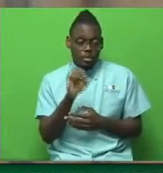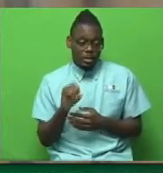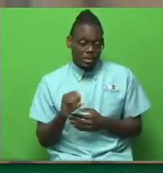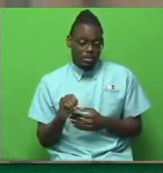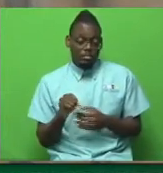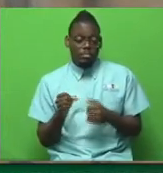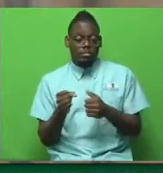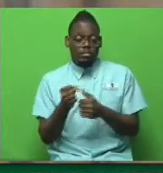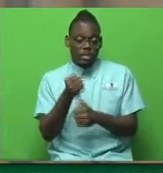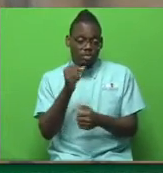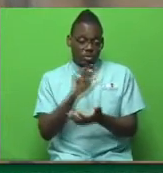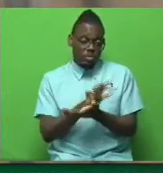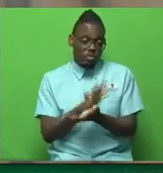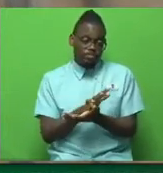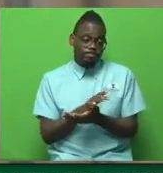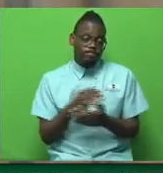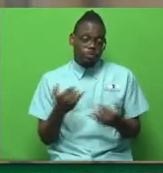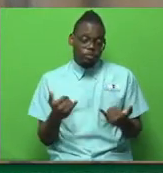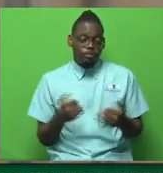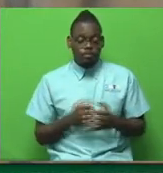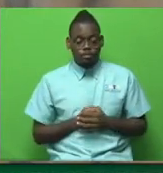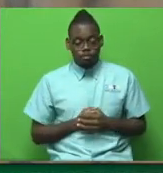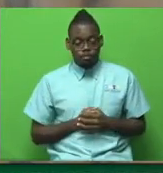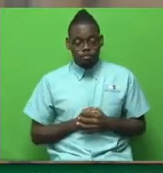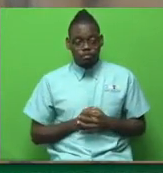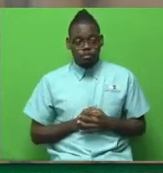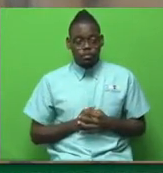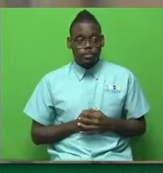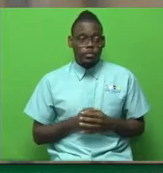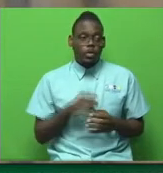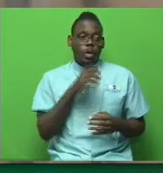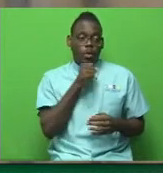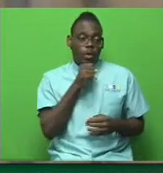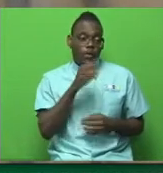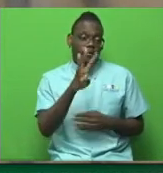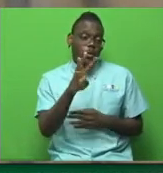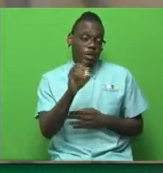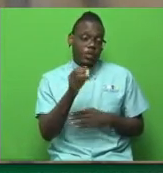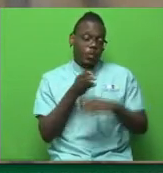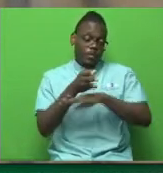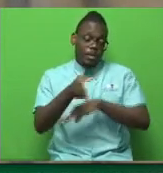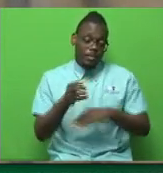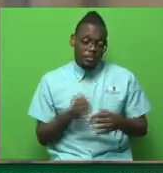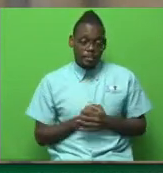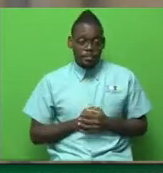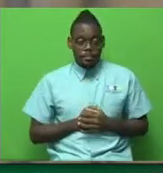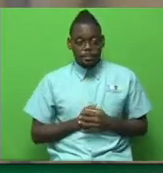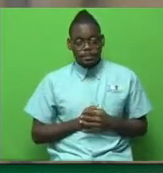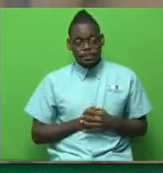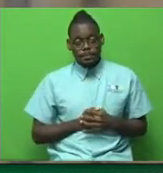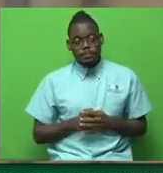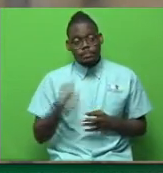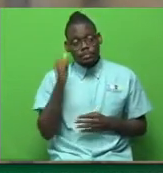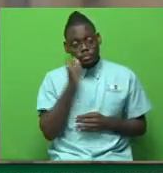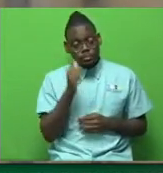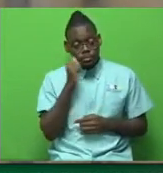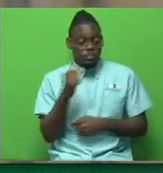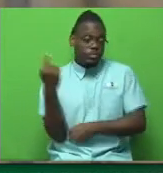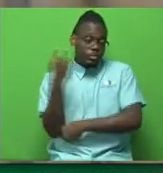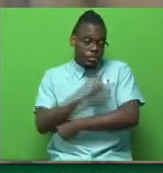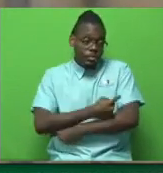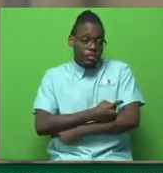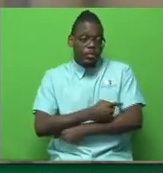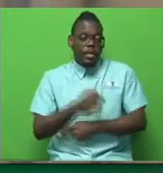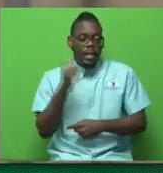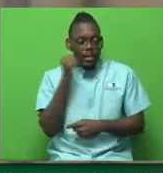aging School infrastructure so School repair is always ongoing every day every single day Mr